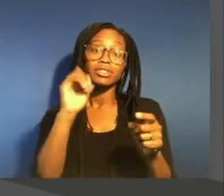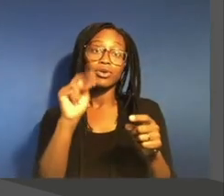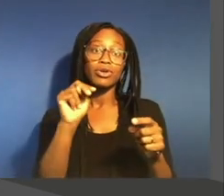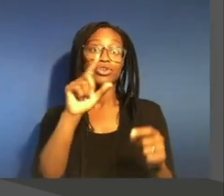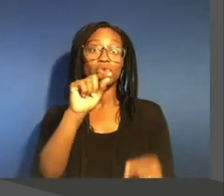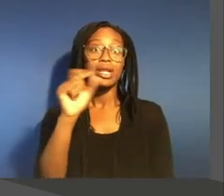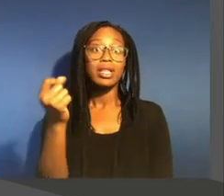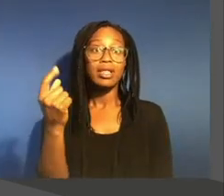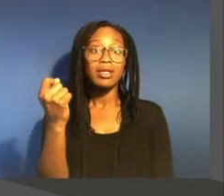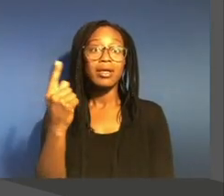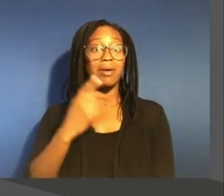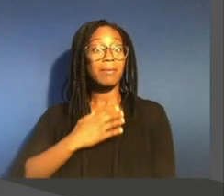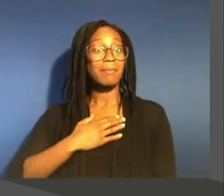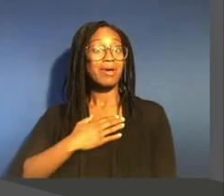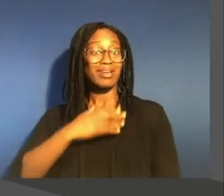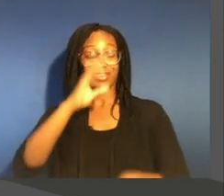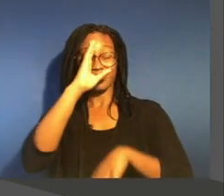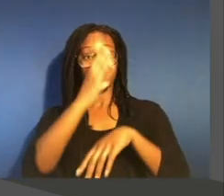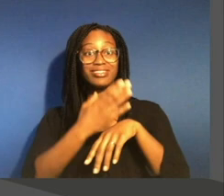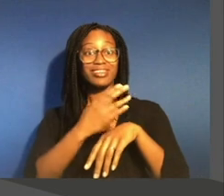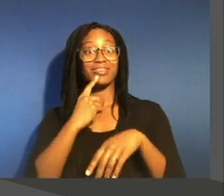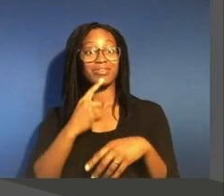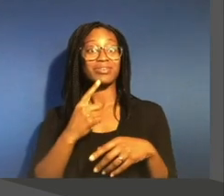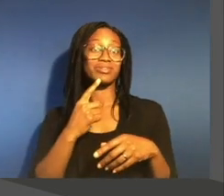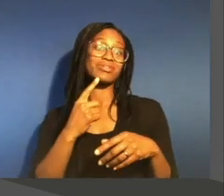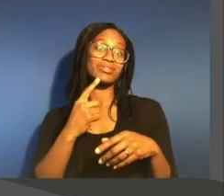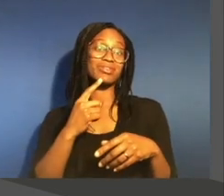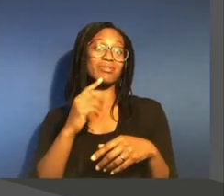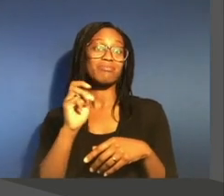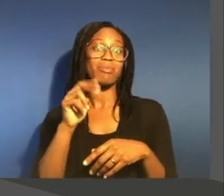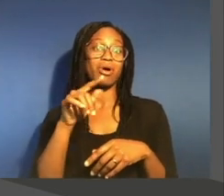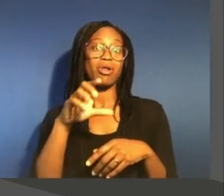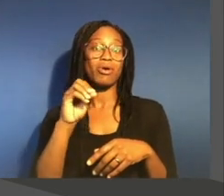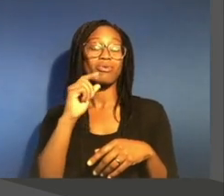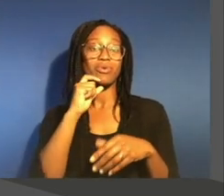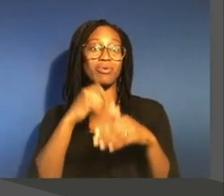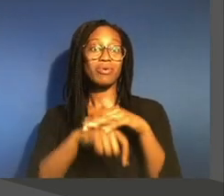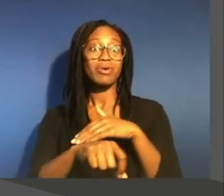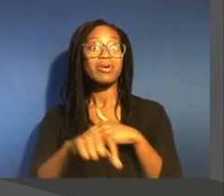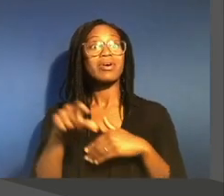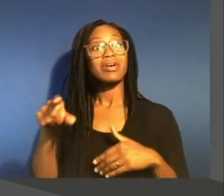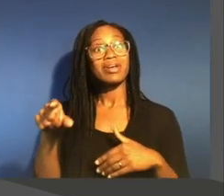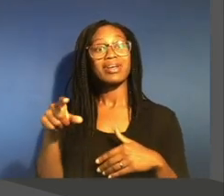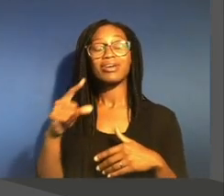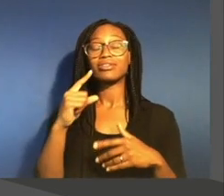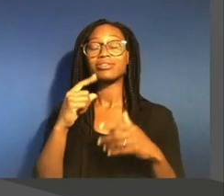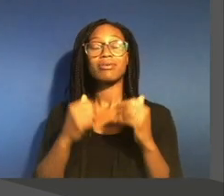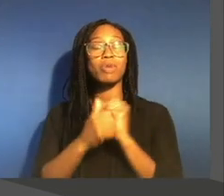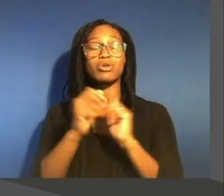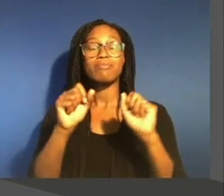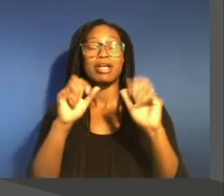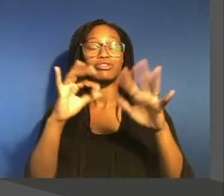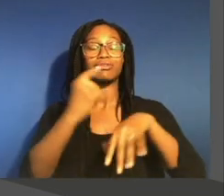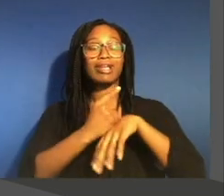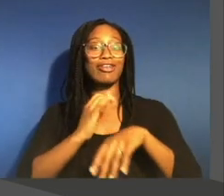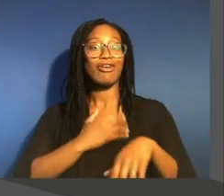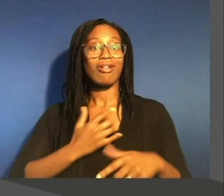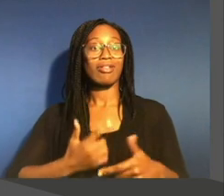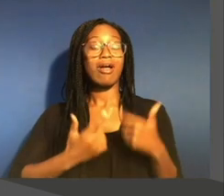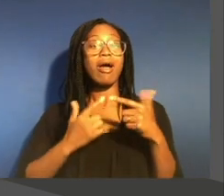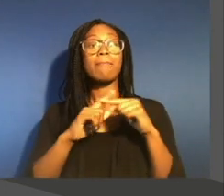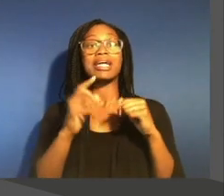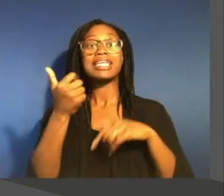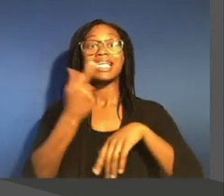born. And when he was born, it was the most magic day in our life. 10 days later, we discovered